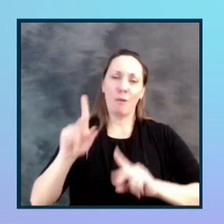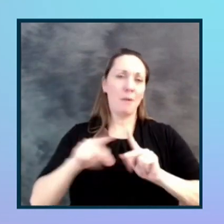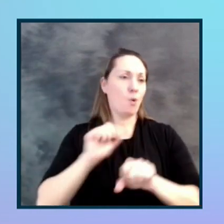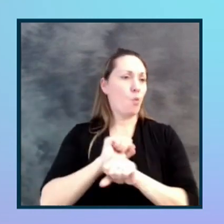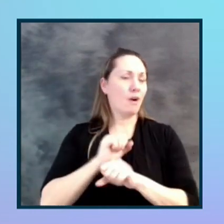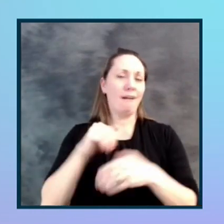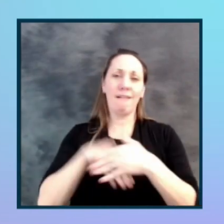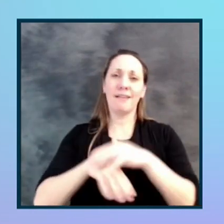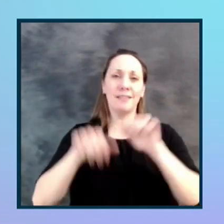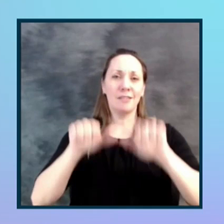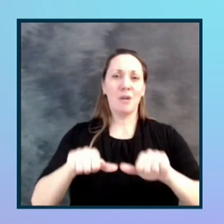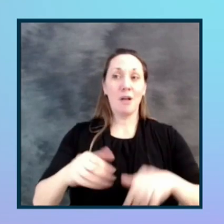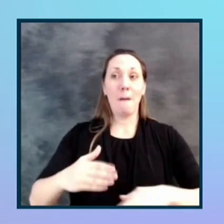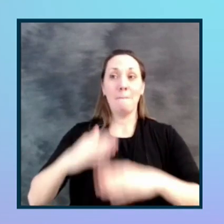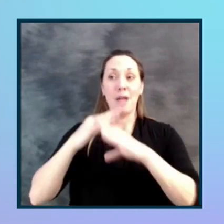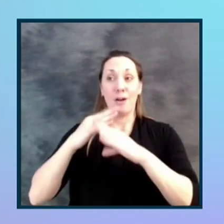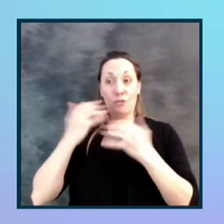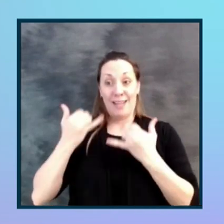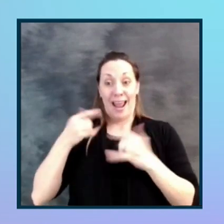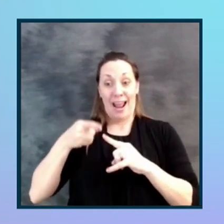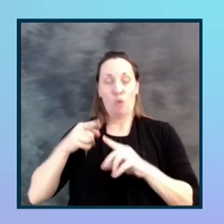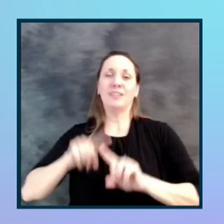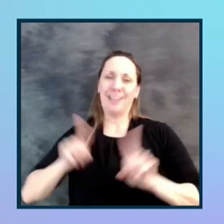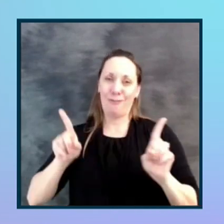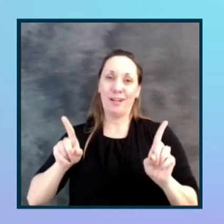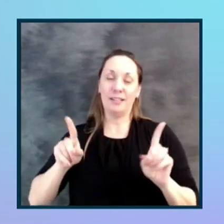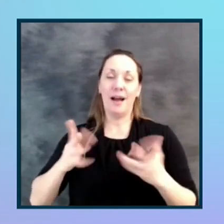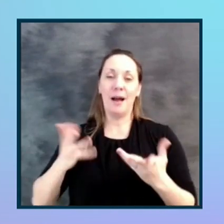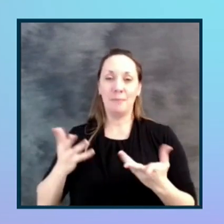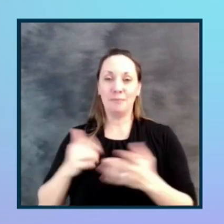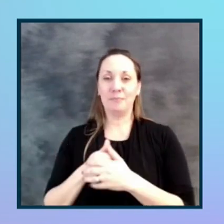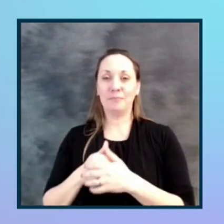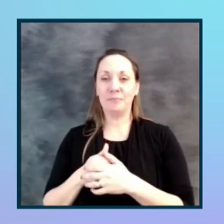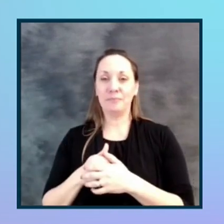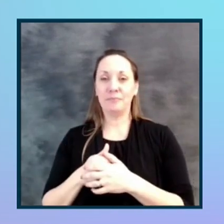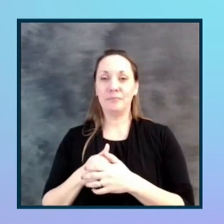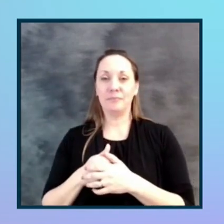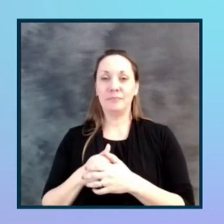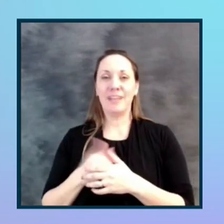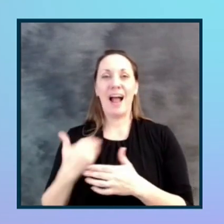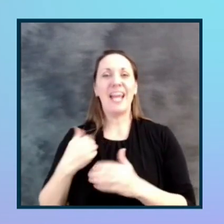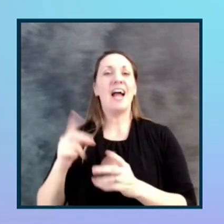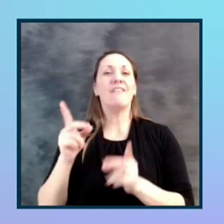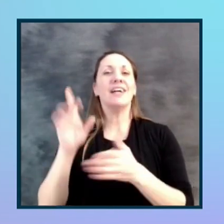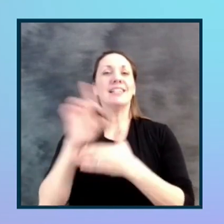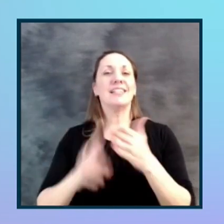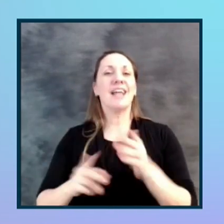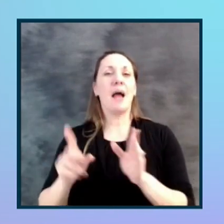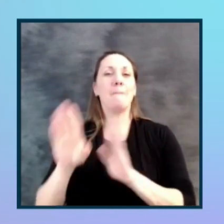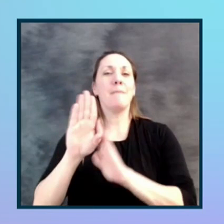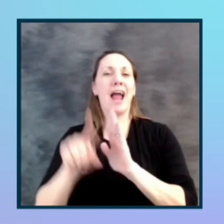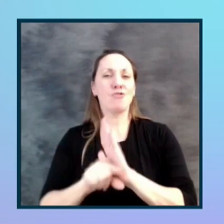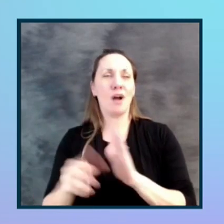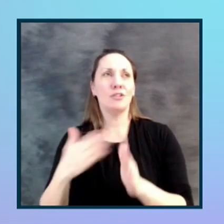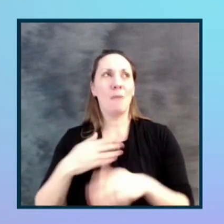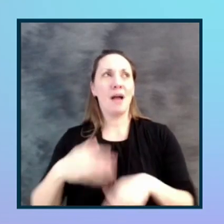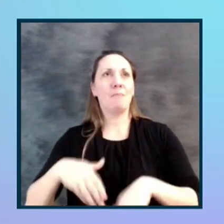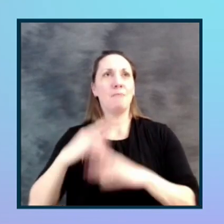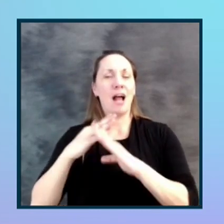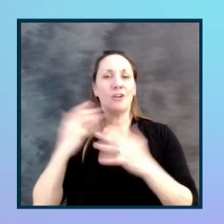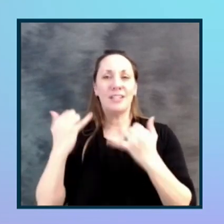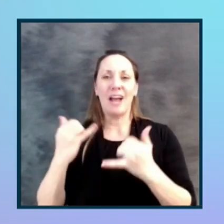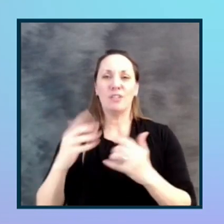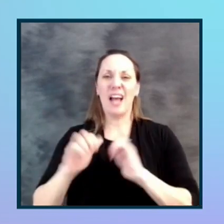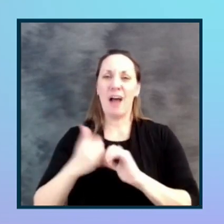blockers now are a little different. I come from a design background. So my blockers now is to see, how do I get